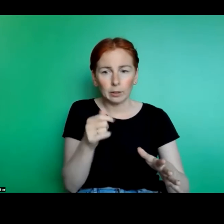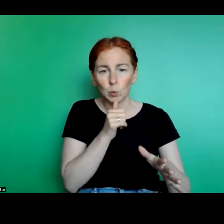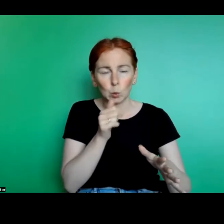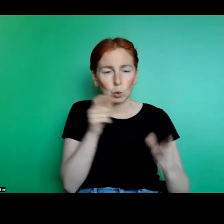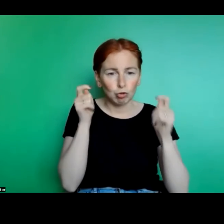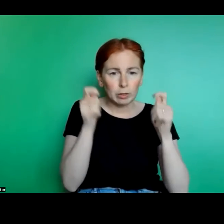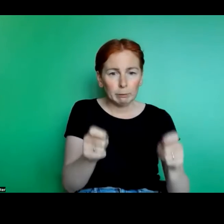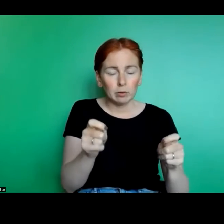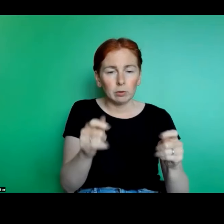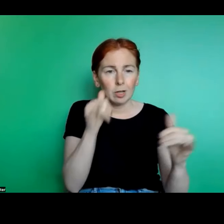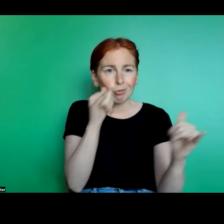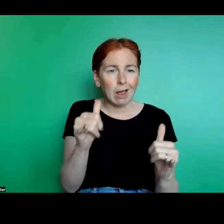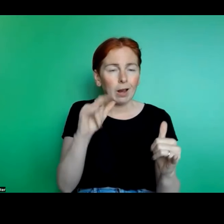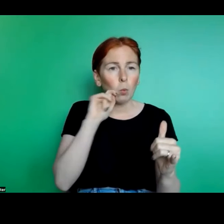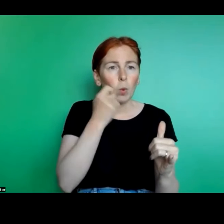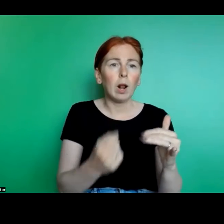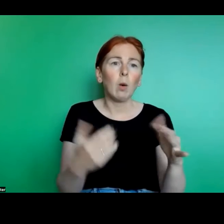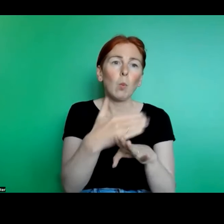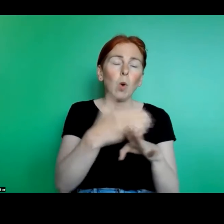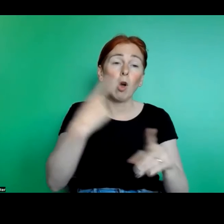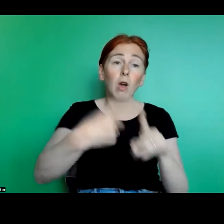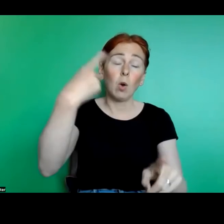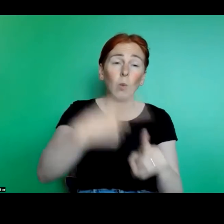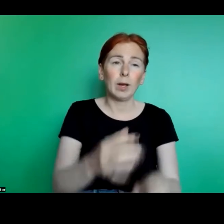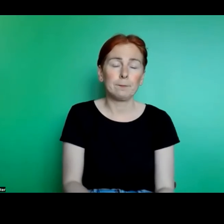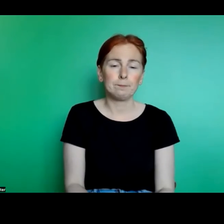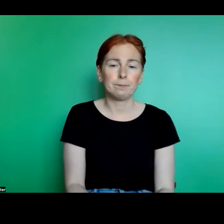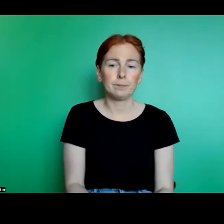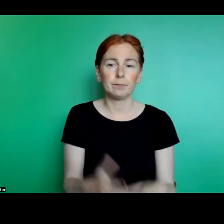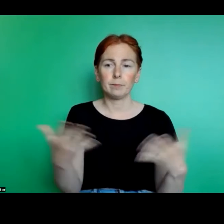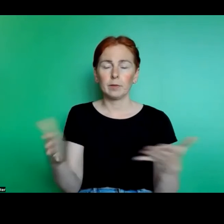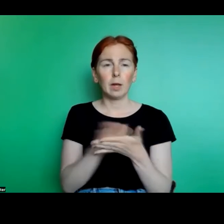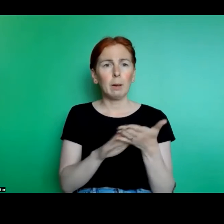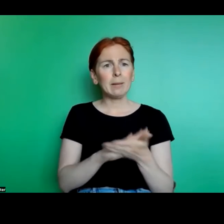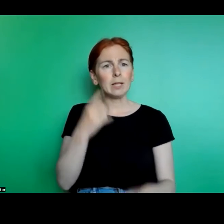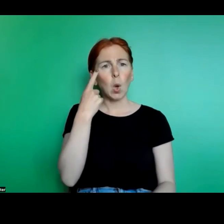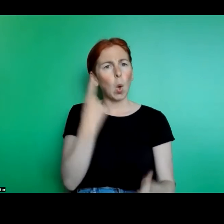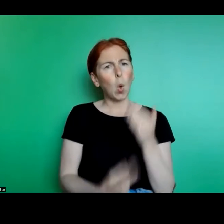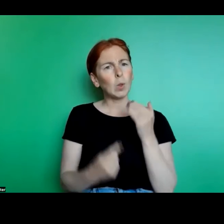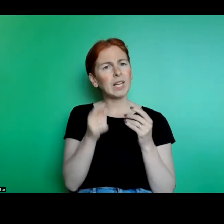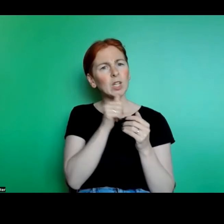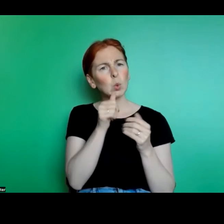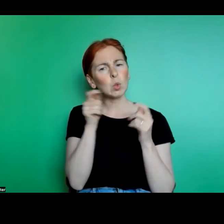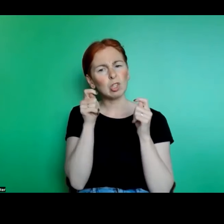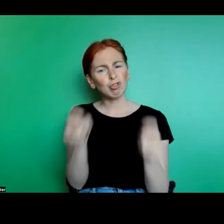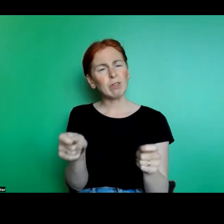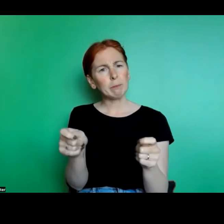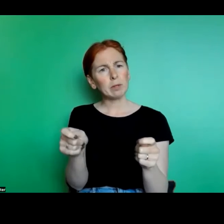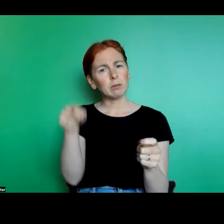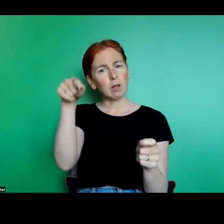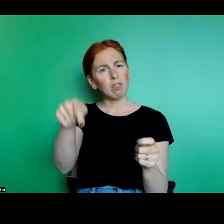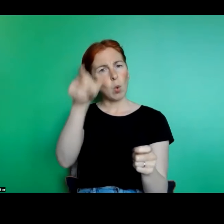like that, but it's just the group that will help you to answer the question most quickly as to whether this treatment is working or not.